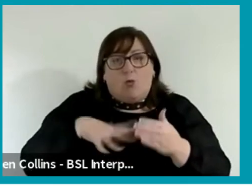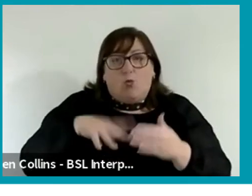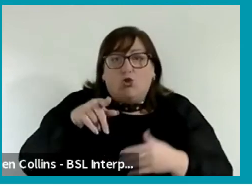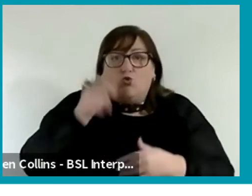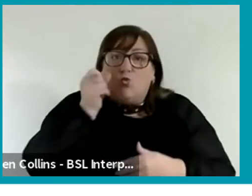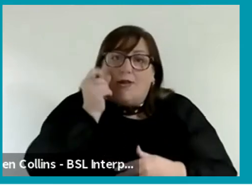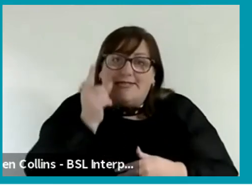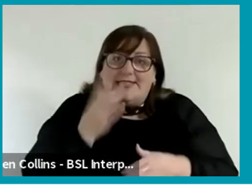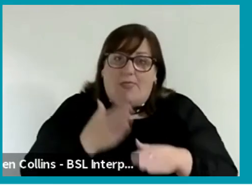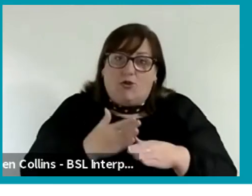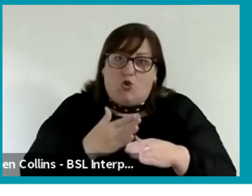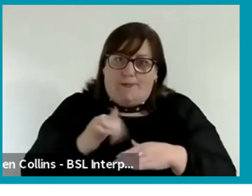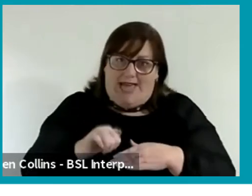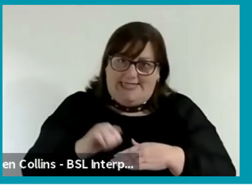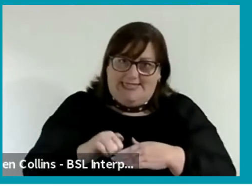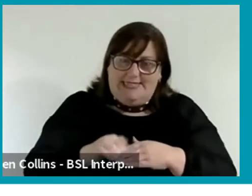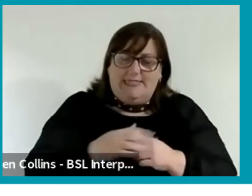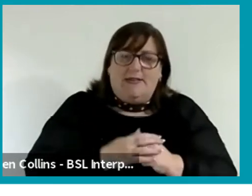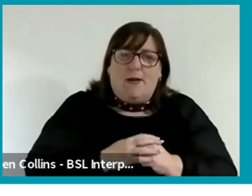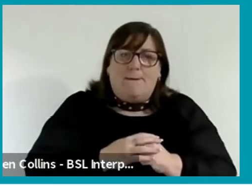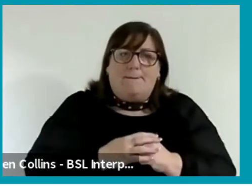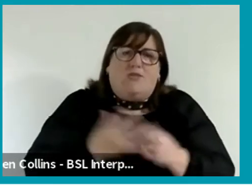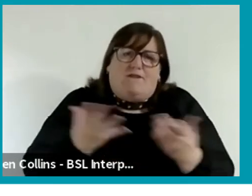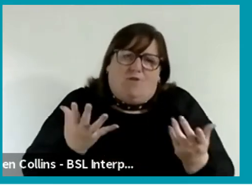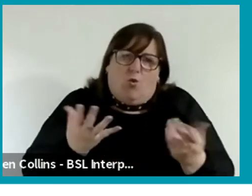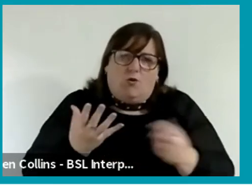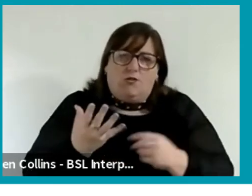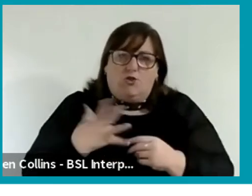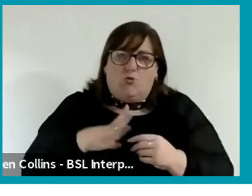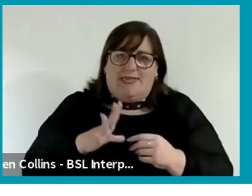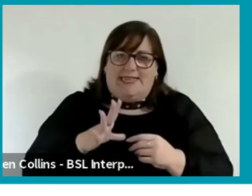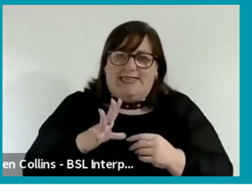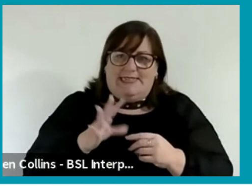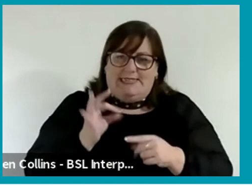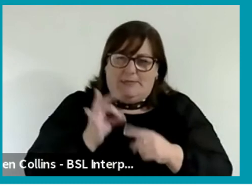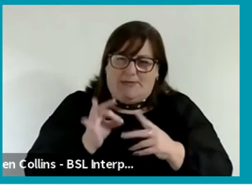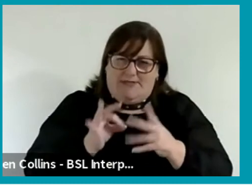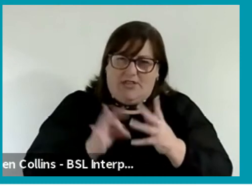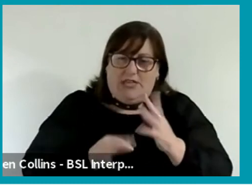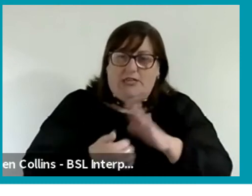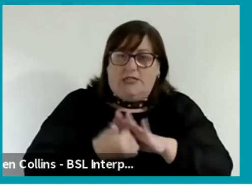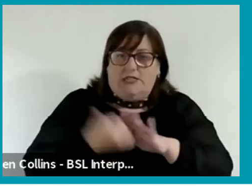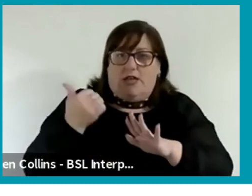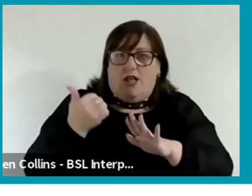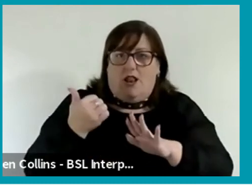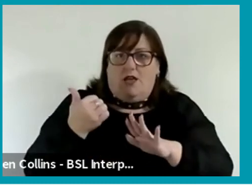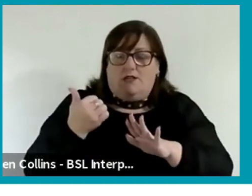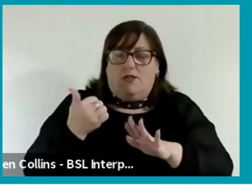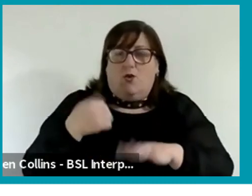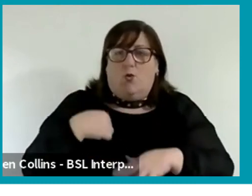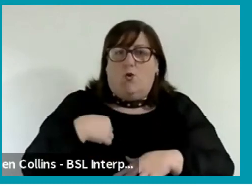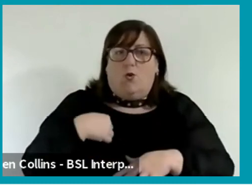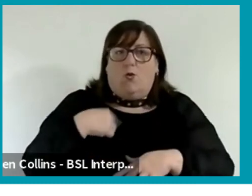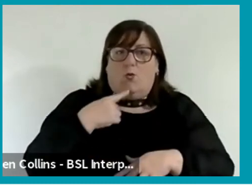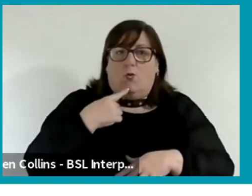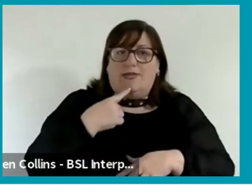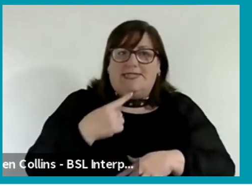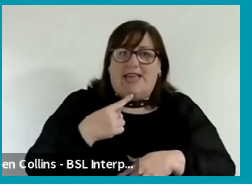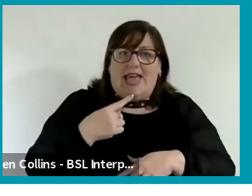However, of course, to have certain skills, because we say everyone everywhere, but everyone